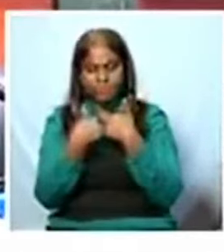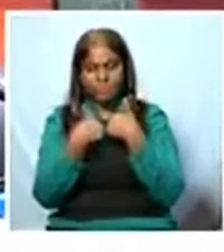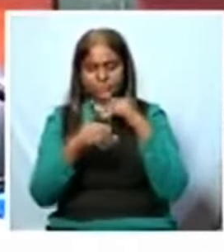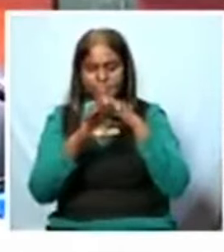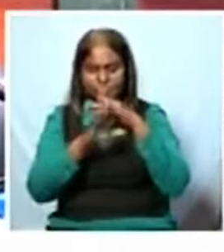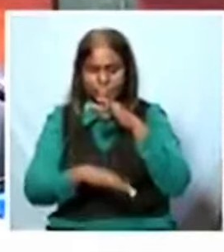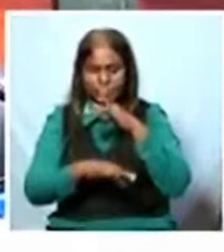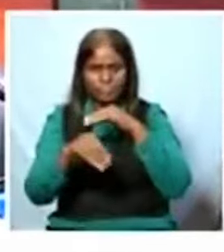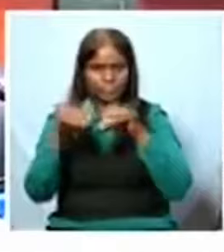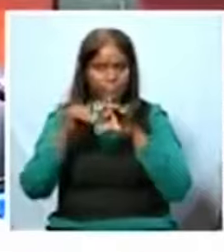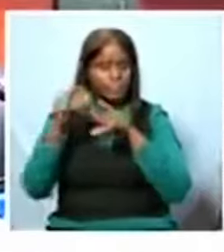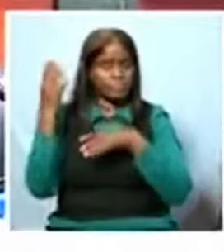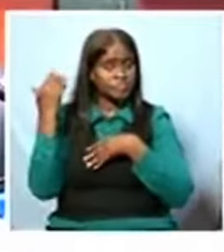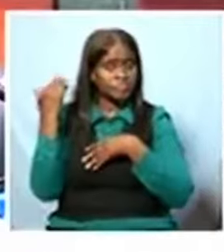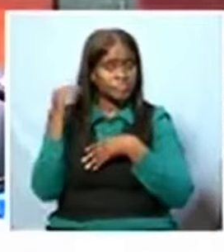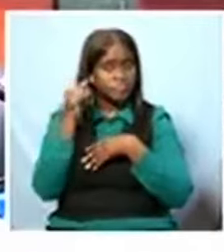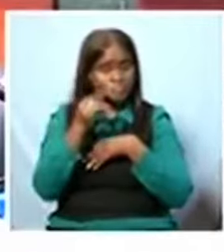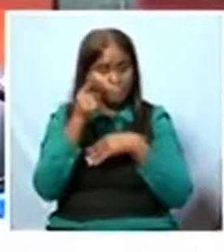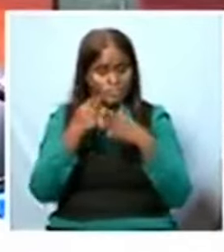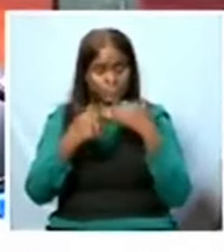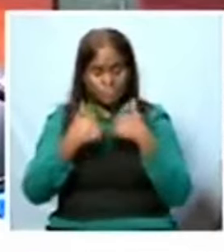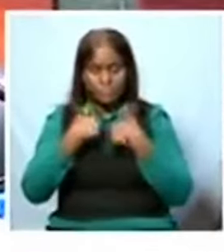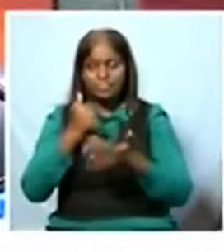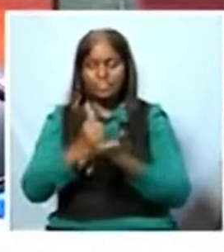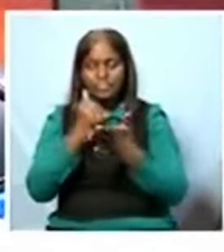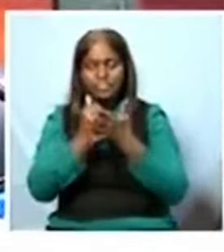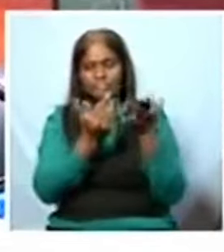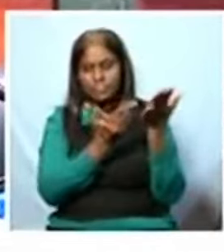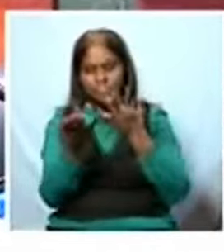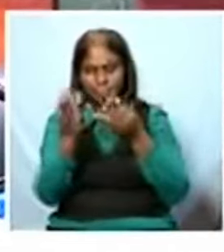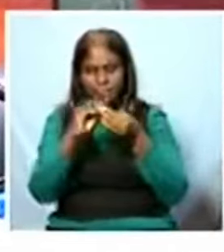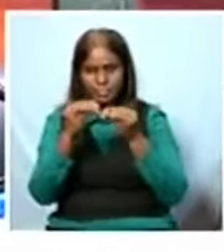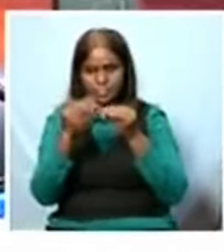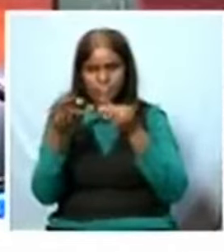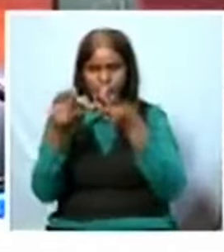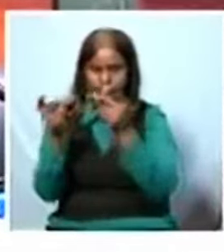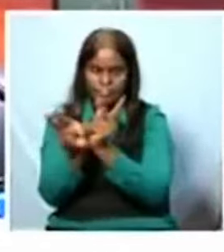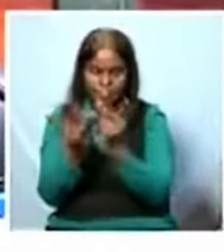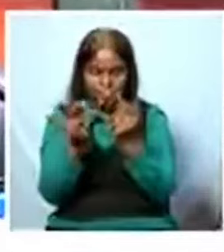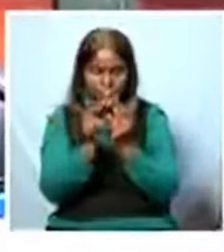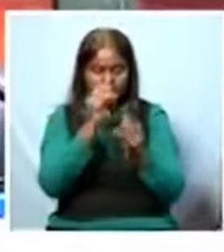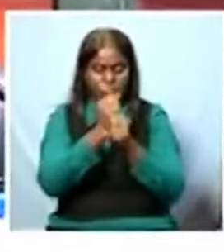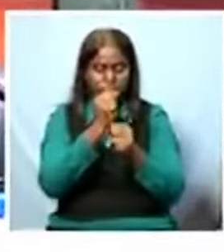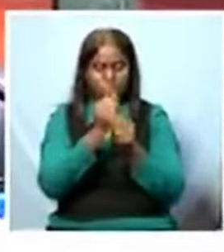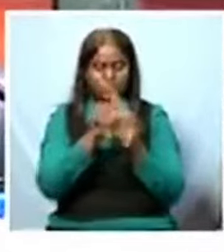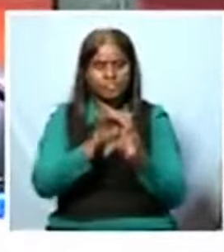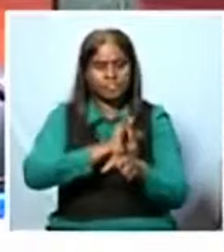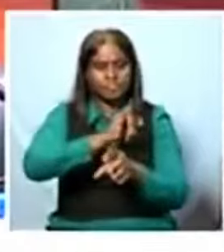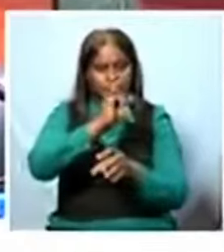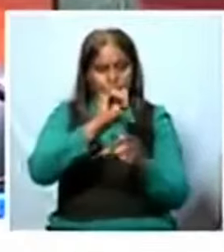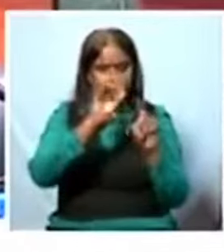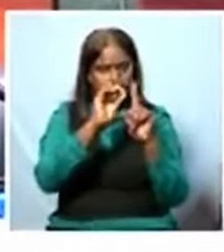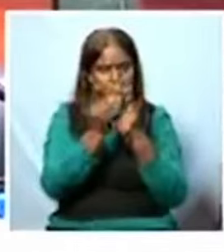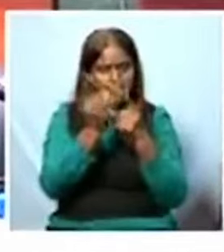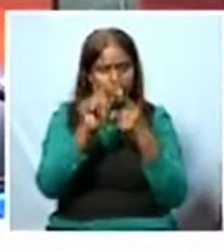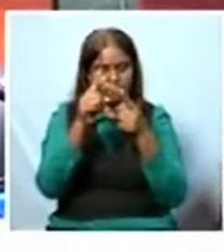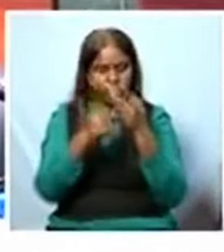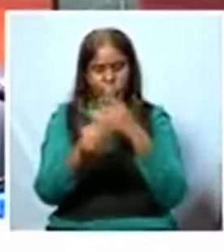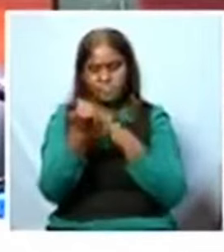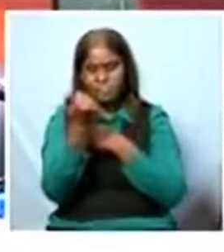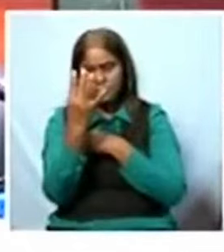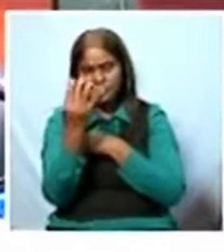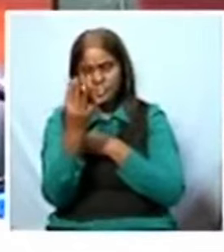annually in the past. This has helped to bring the number of sites working in Isoka district to